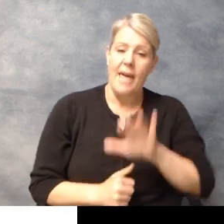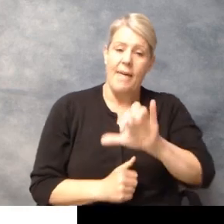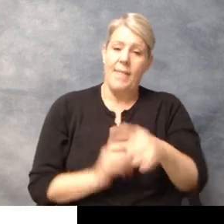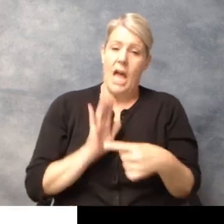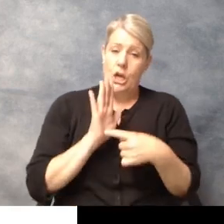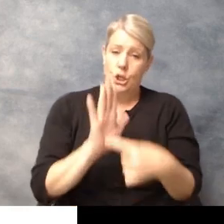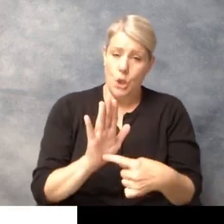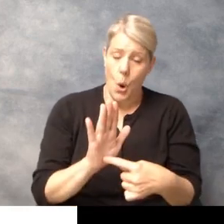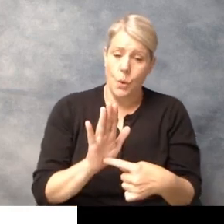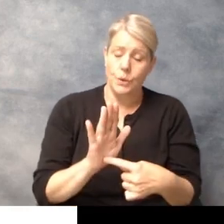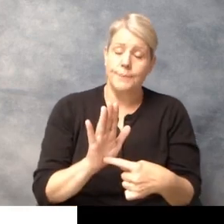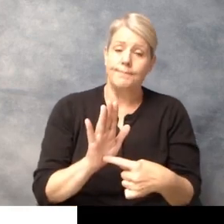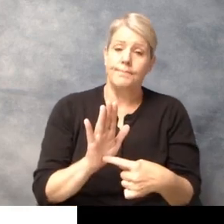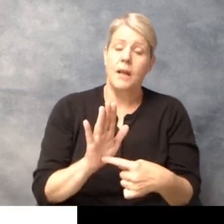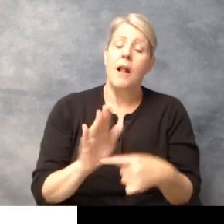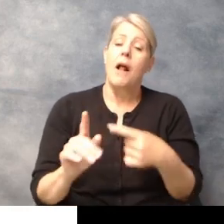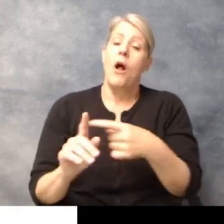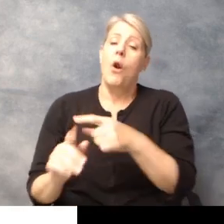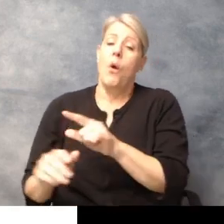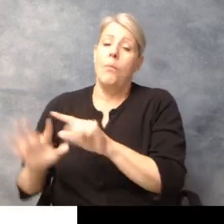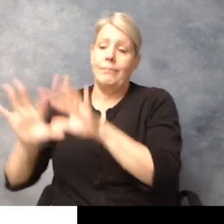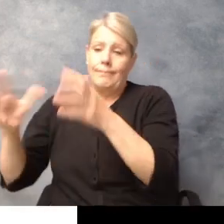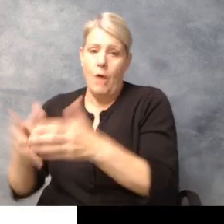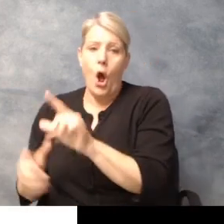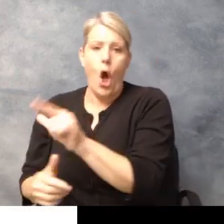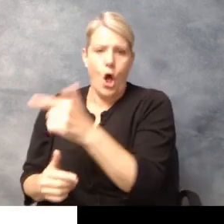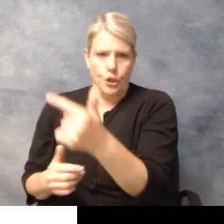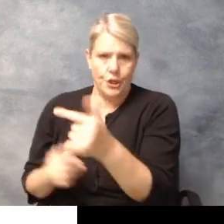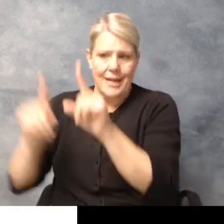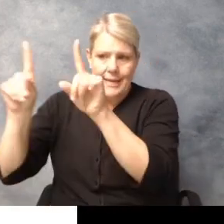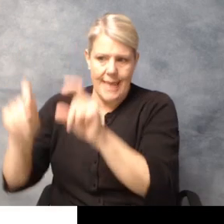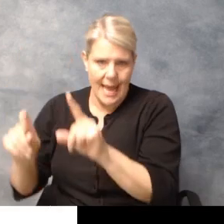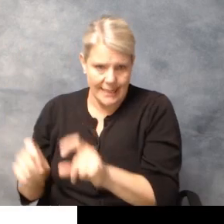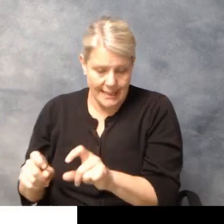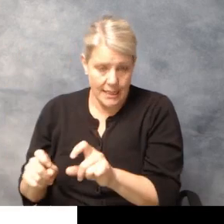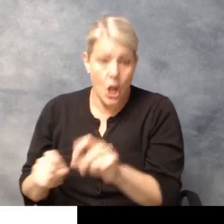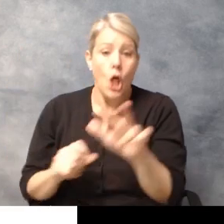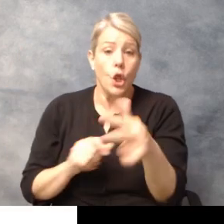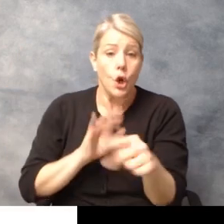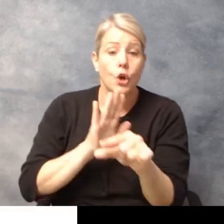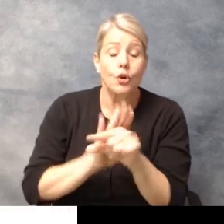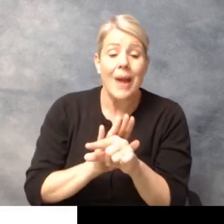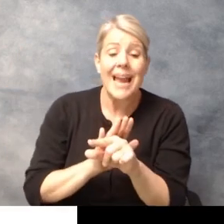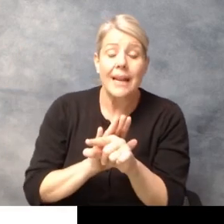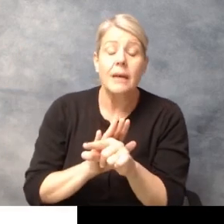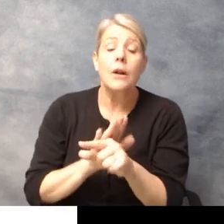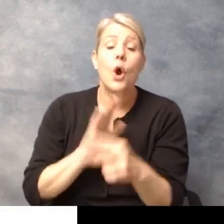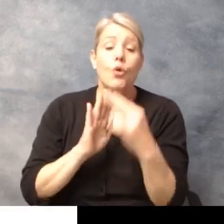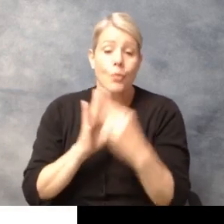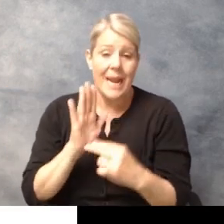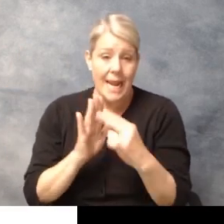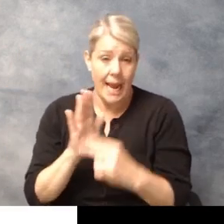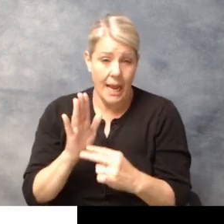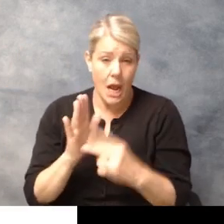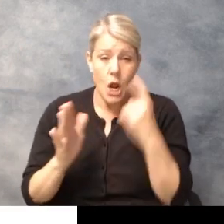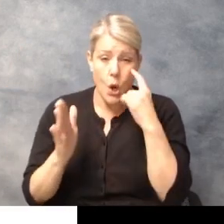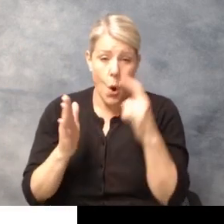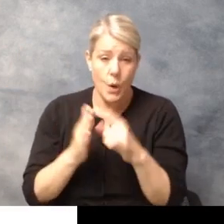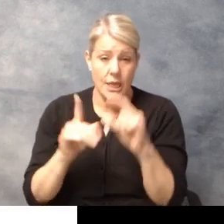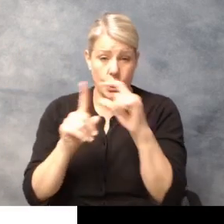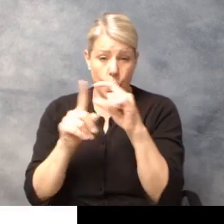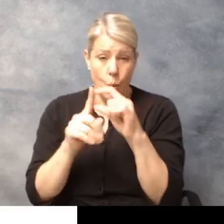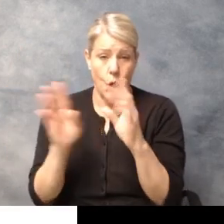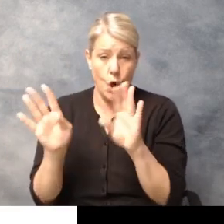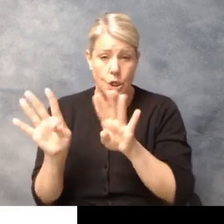This is an example of a question from an alternate assessment in reading in the same grade 3. The italicized portion of the